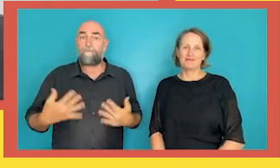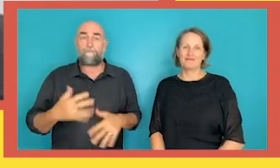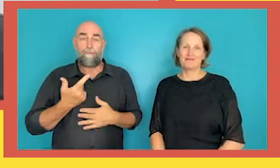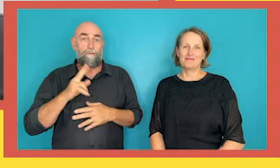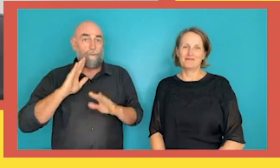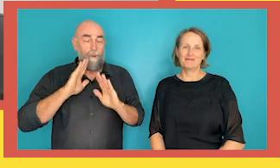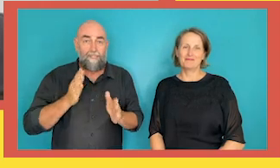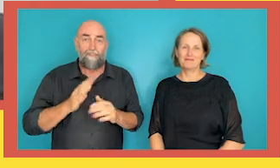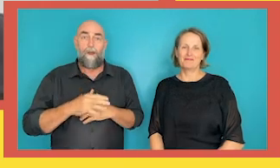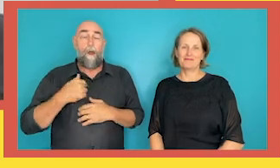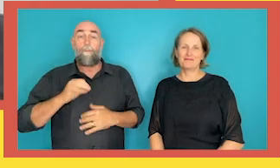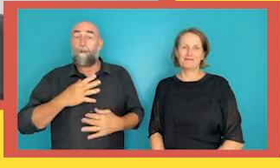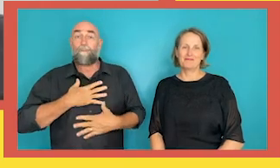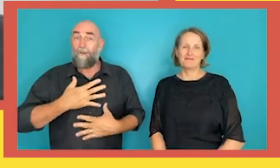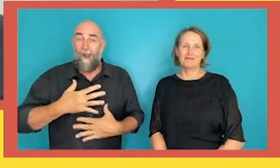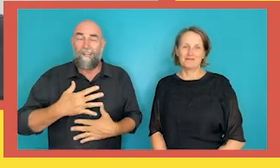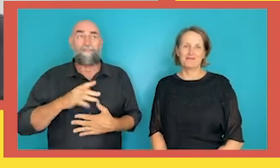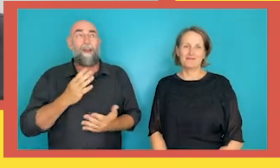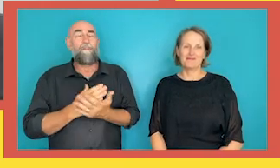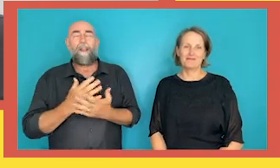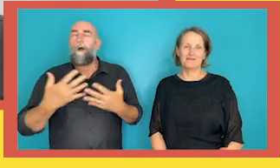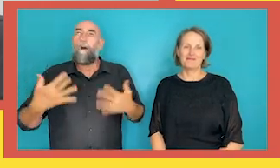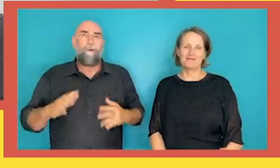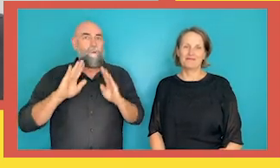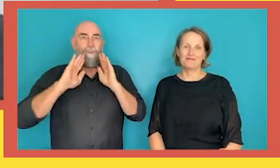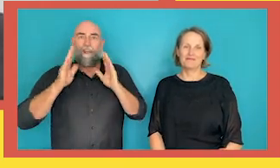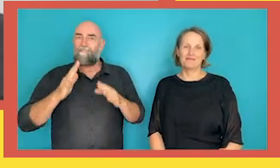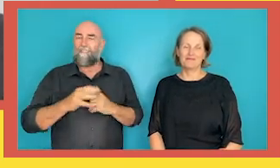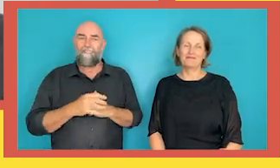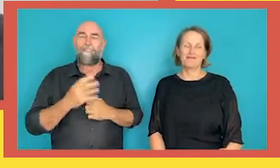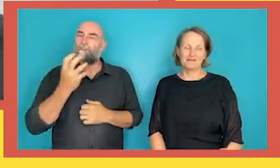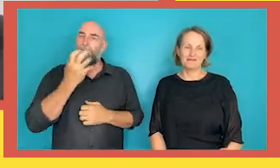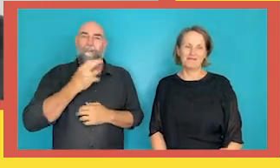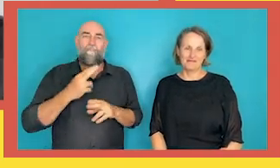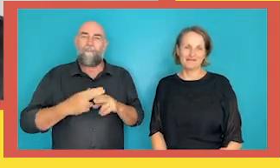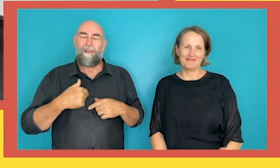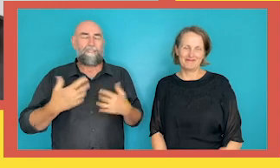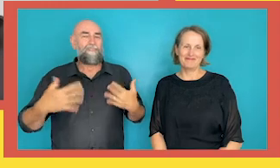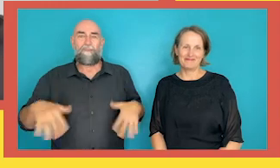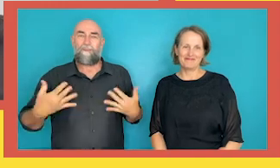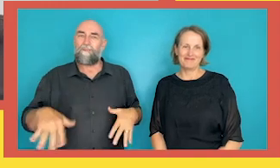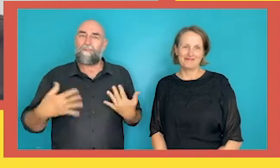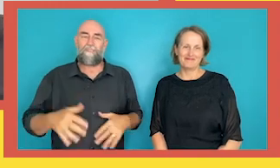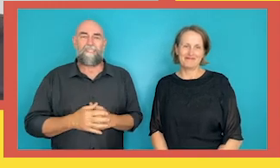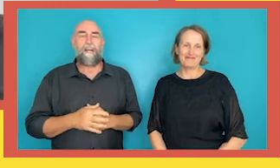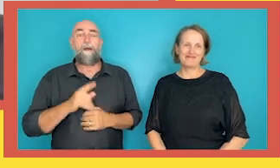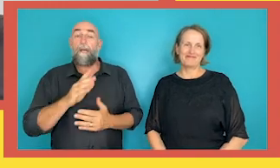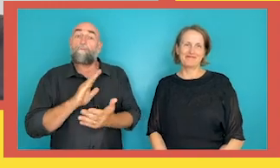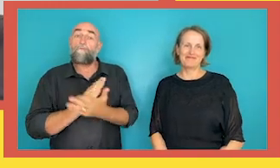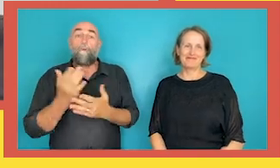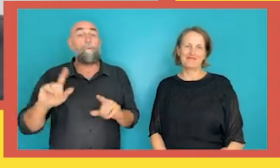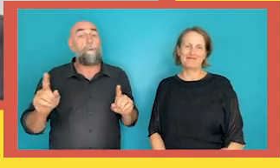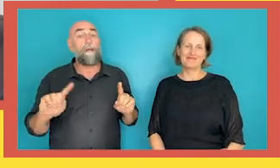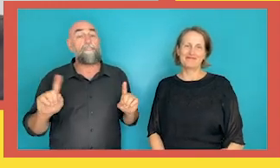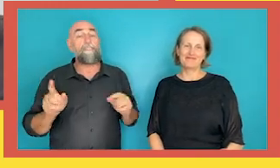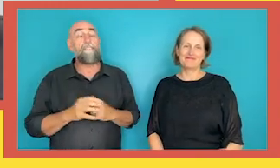surprised. It was. It's wonderful. Really, really wonderful. Although it has